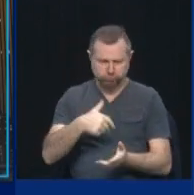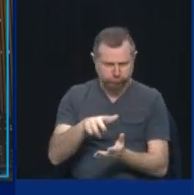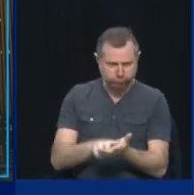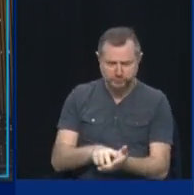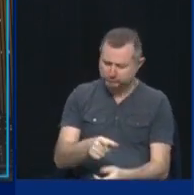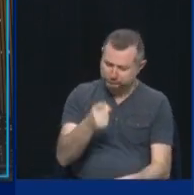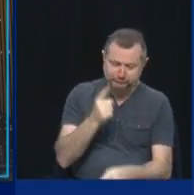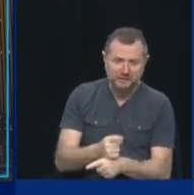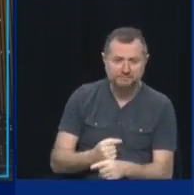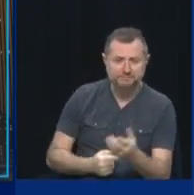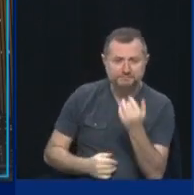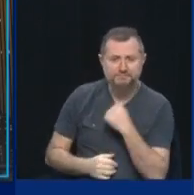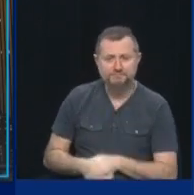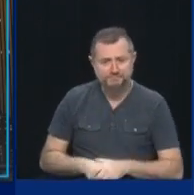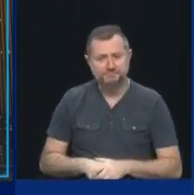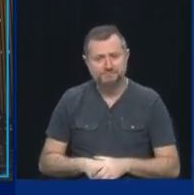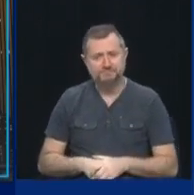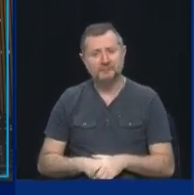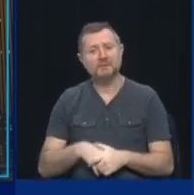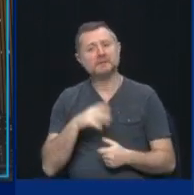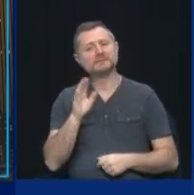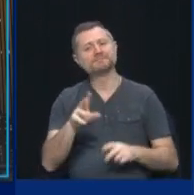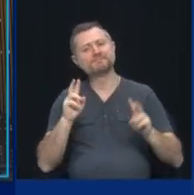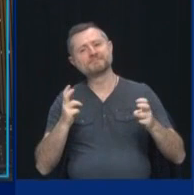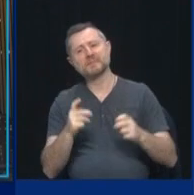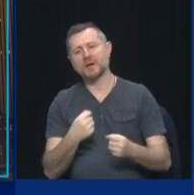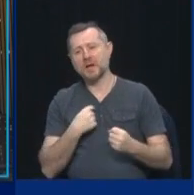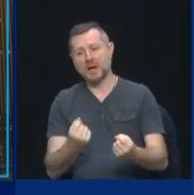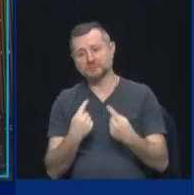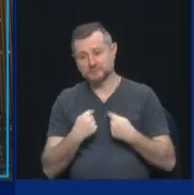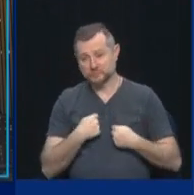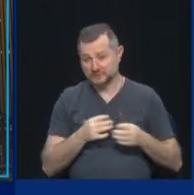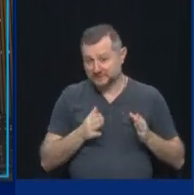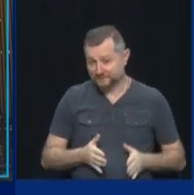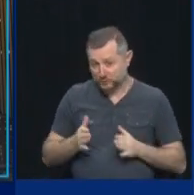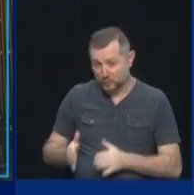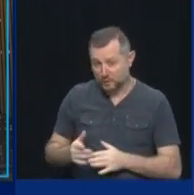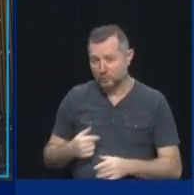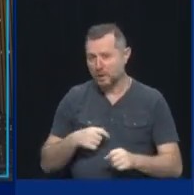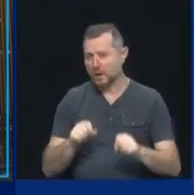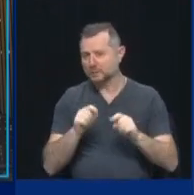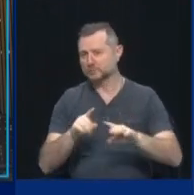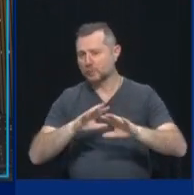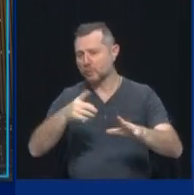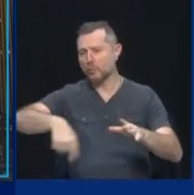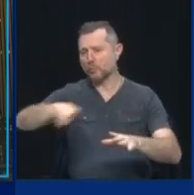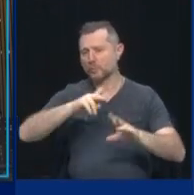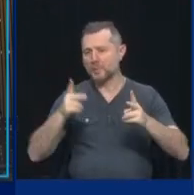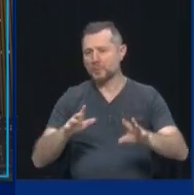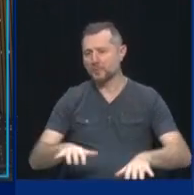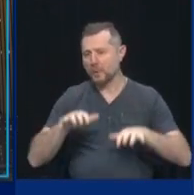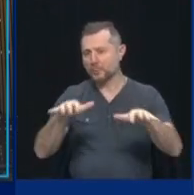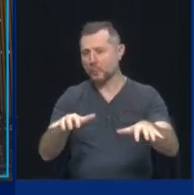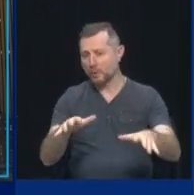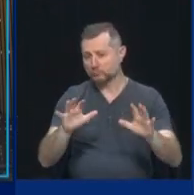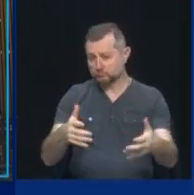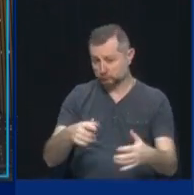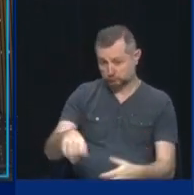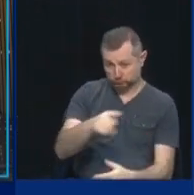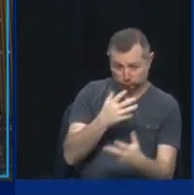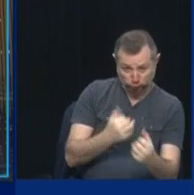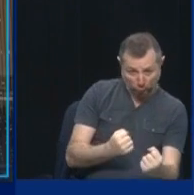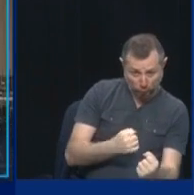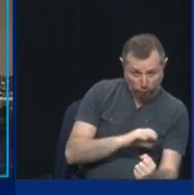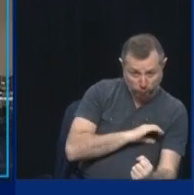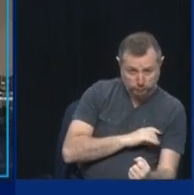So it asks us individually and collectively, what are you made of? And you got knocked down, but do you get up?